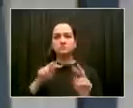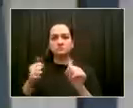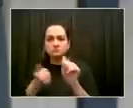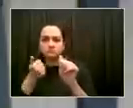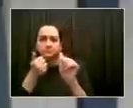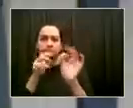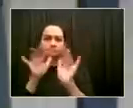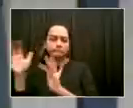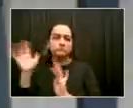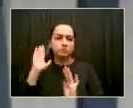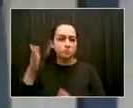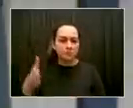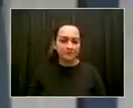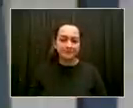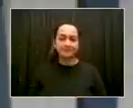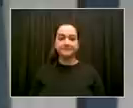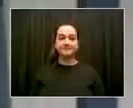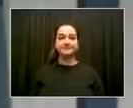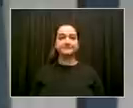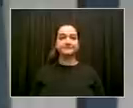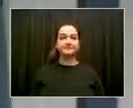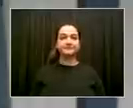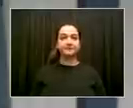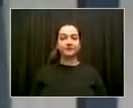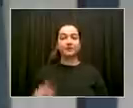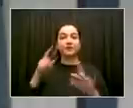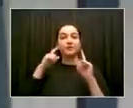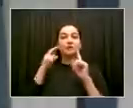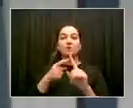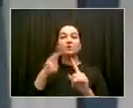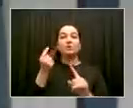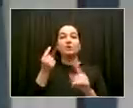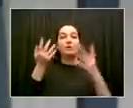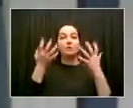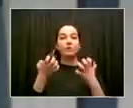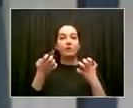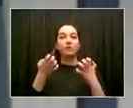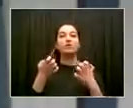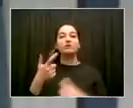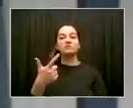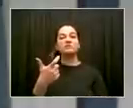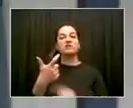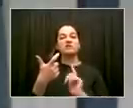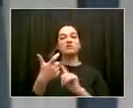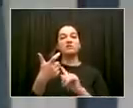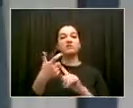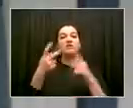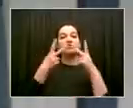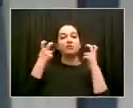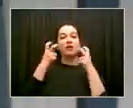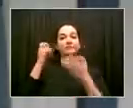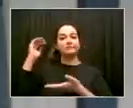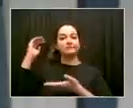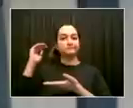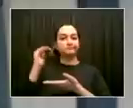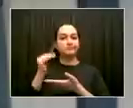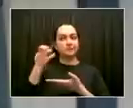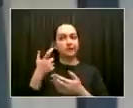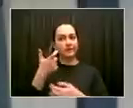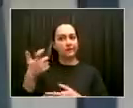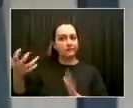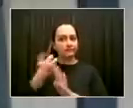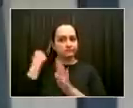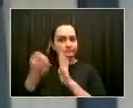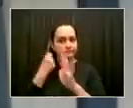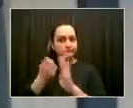those types of people that are perpetrators of those crimes off the street. In addition to that, if you look at what the Argus